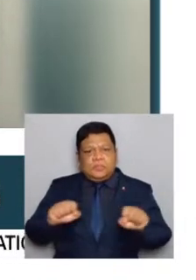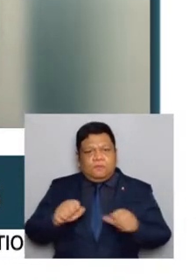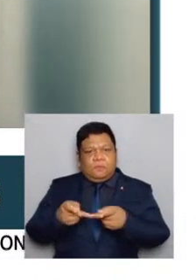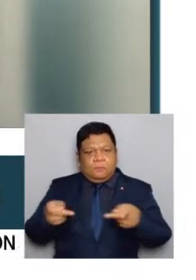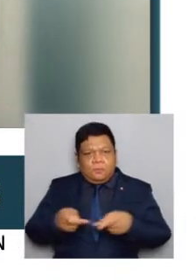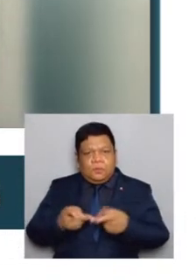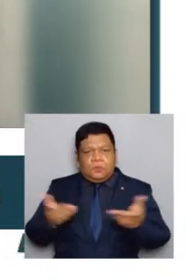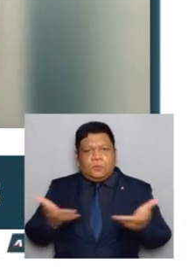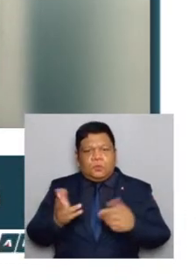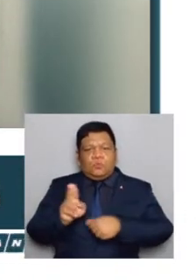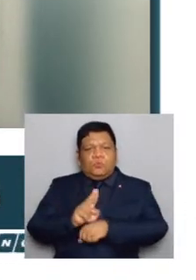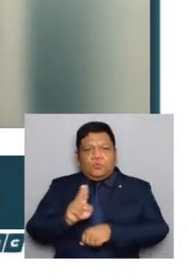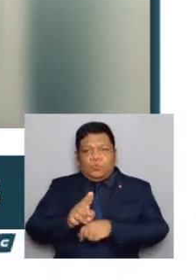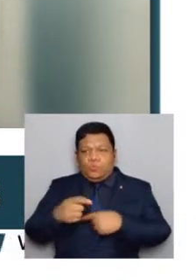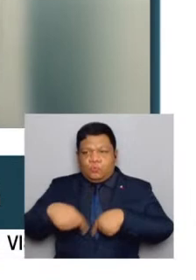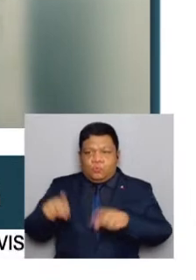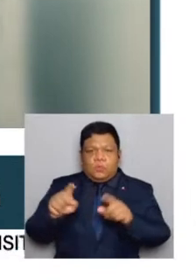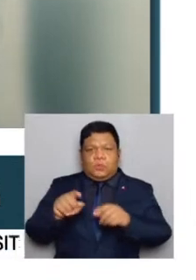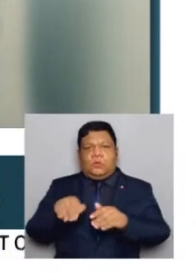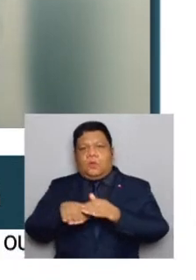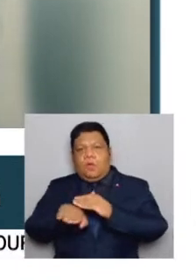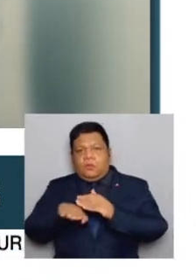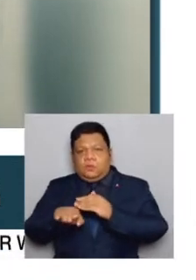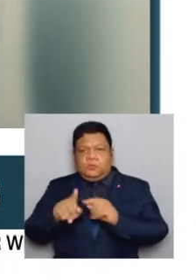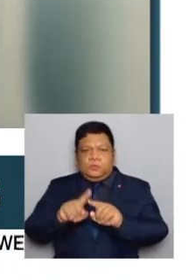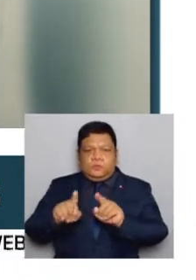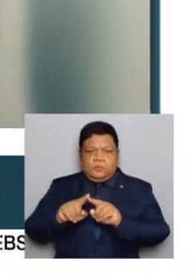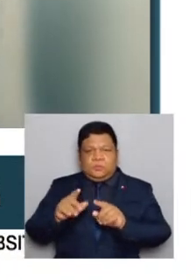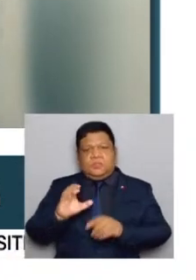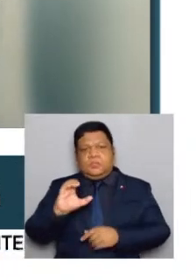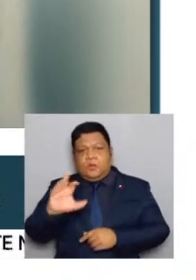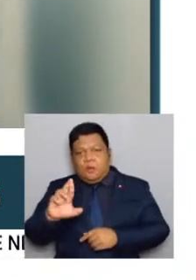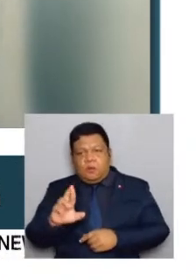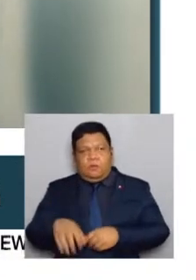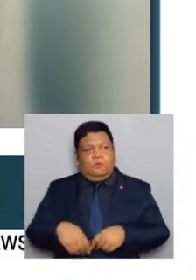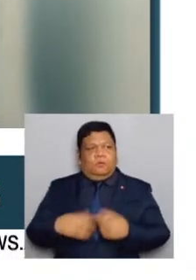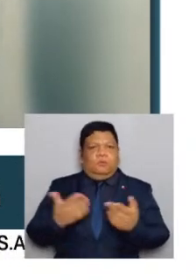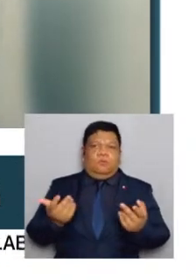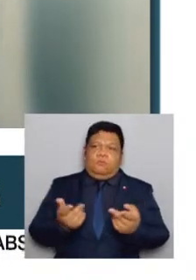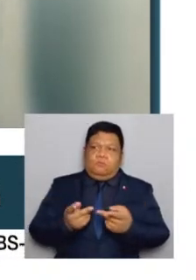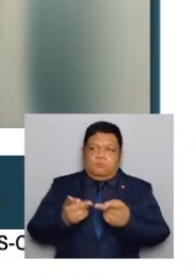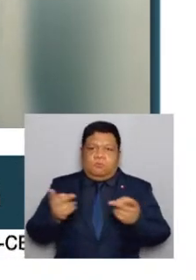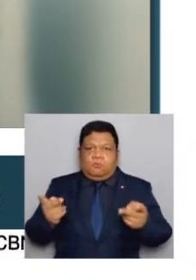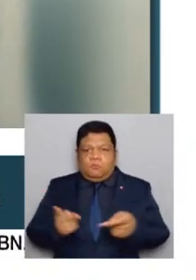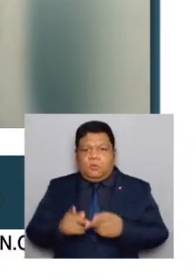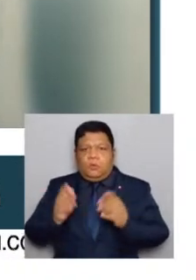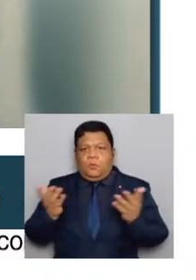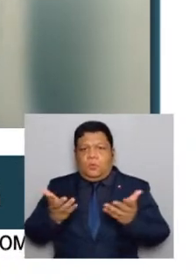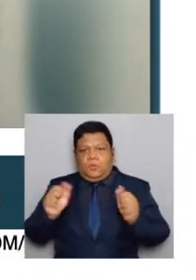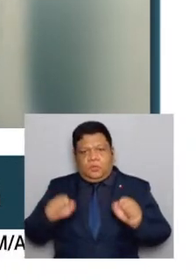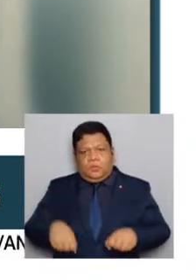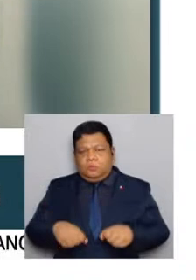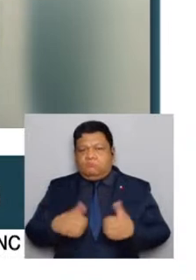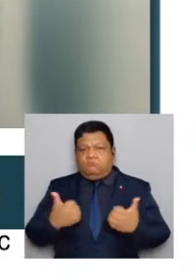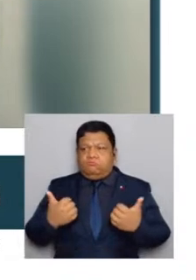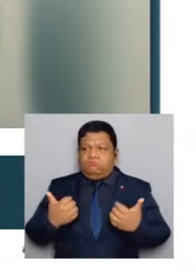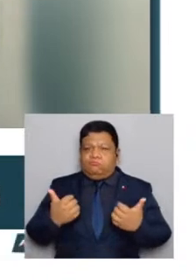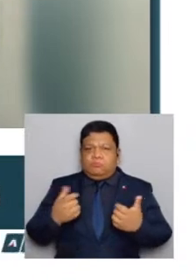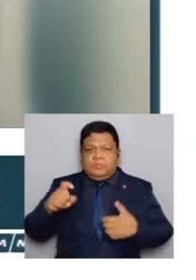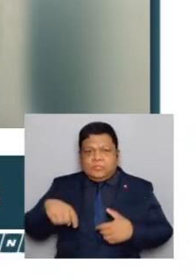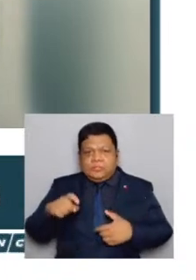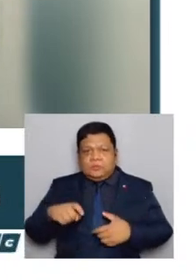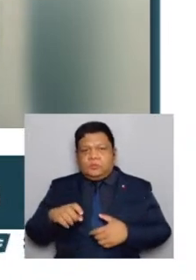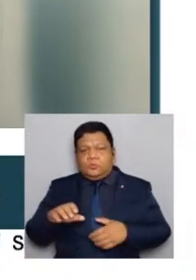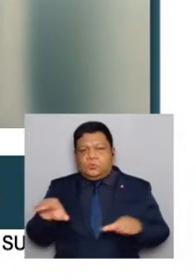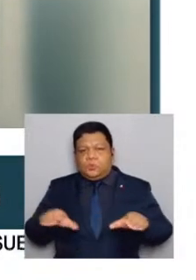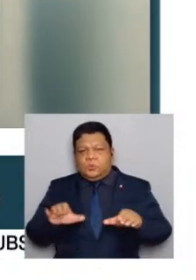use to go and access these restrooms and places of places where they need to do